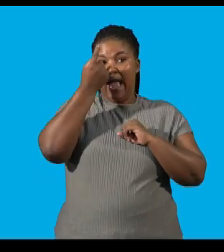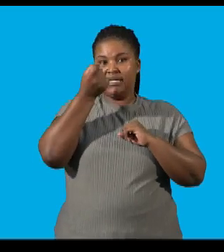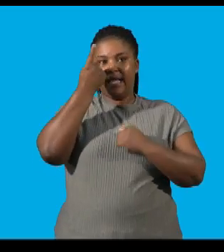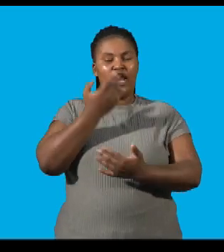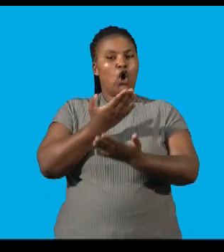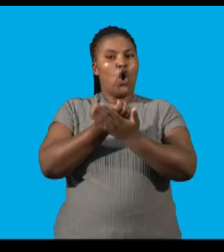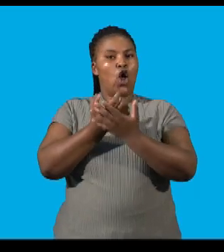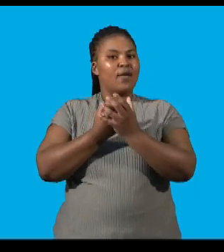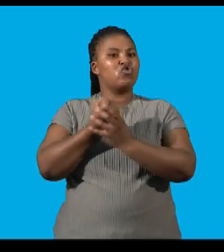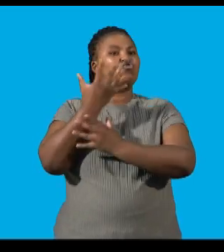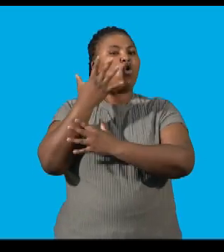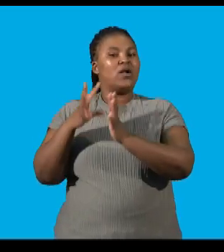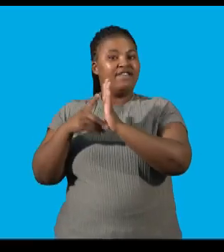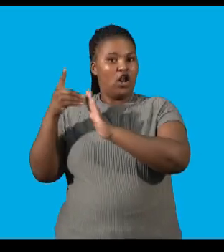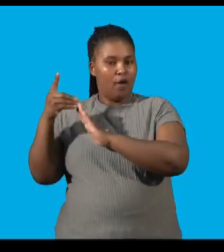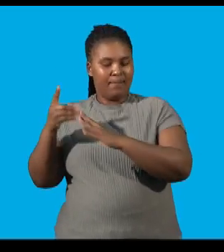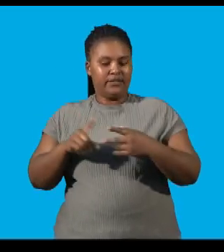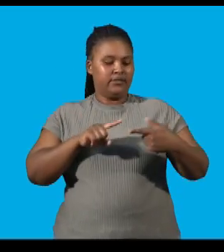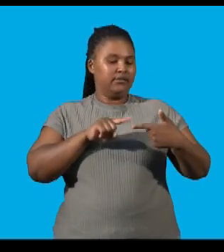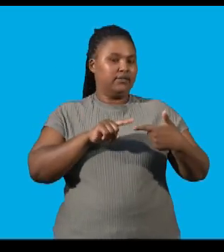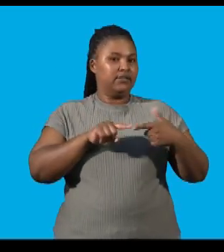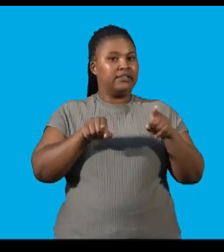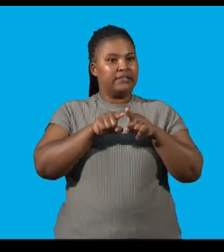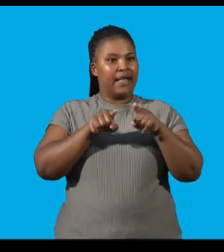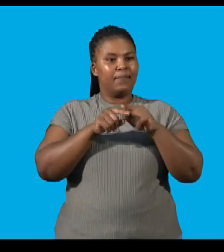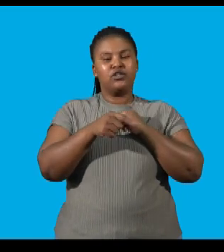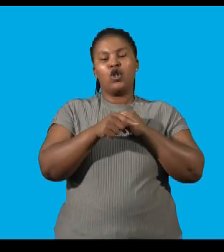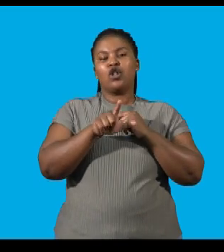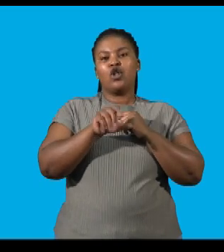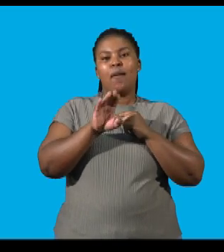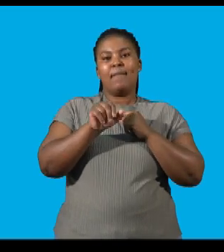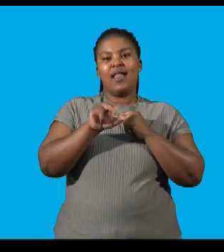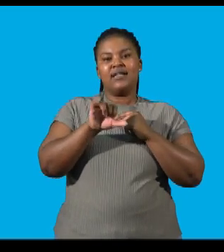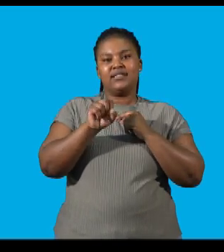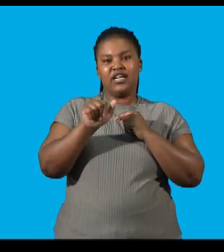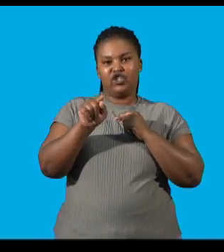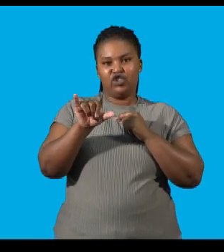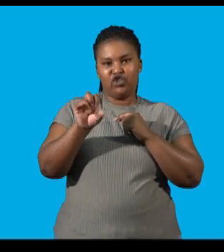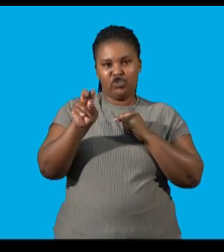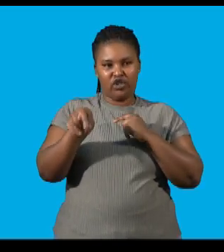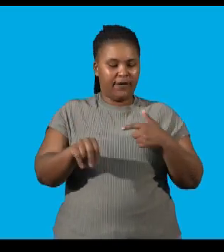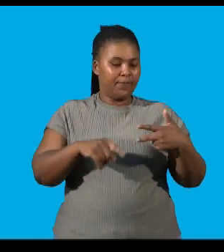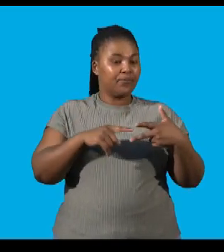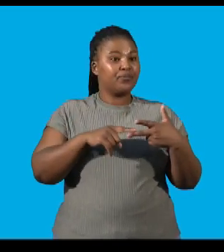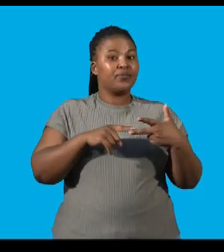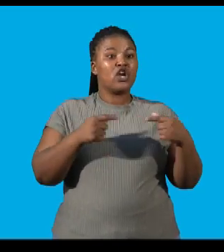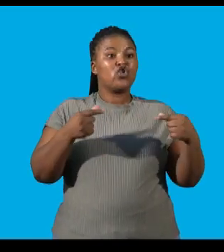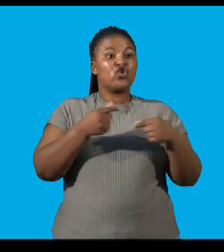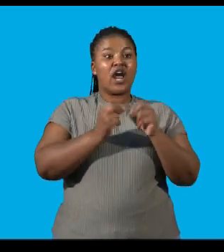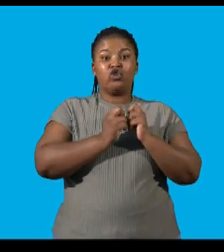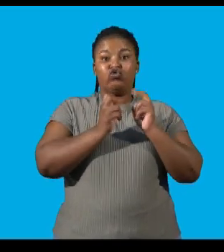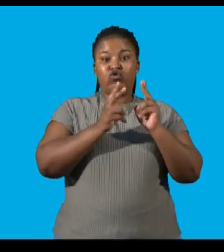of economic growth and development as well as globalization. And from grade 12, you